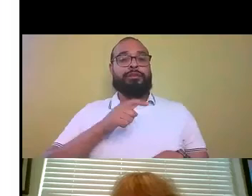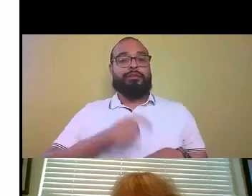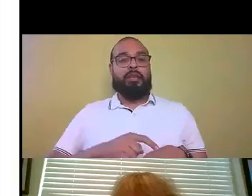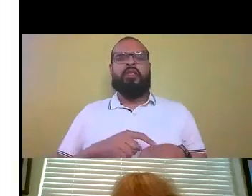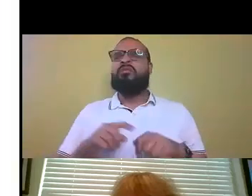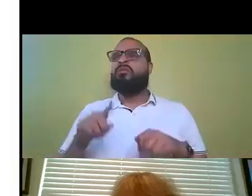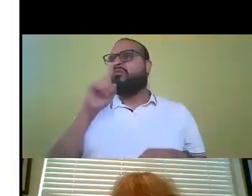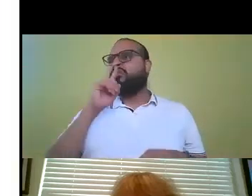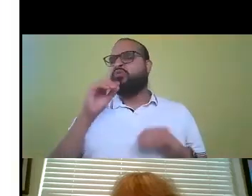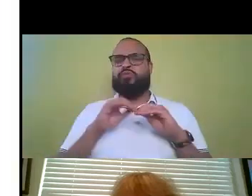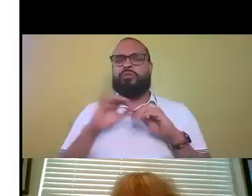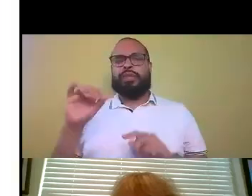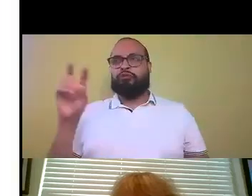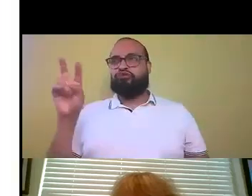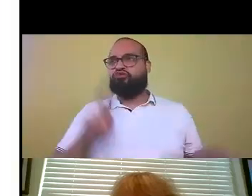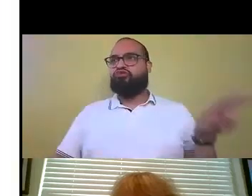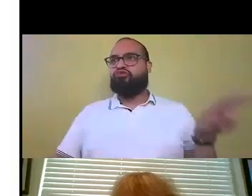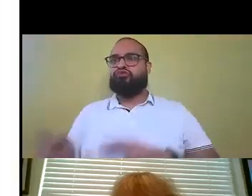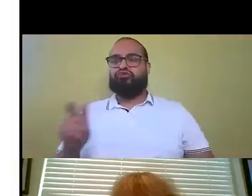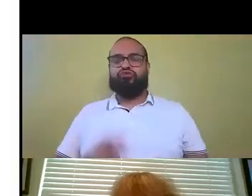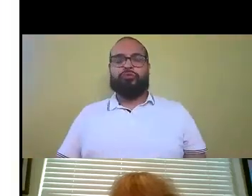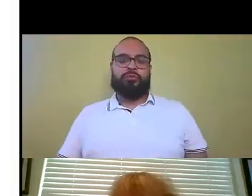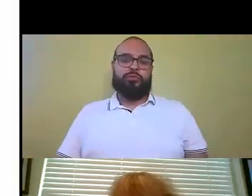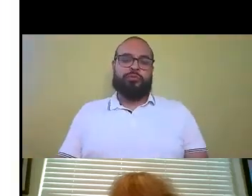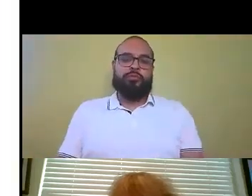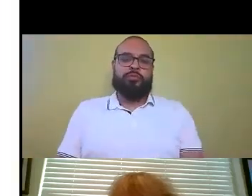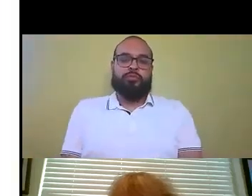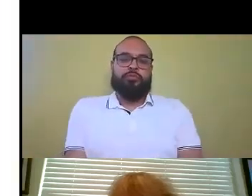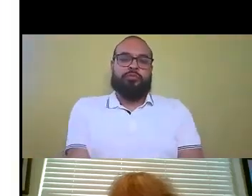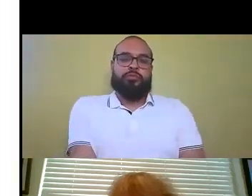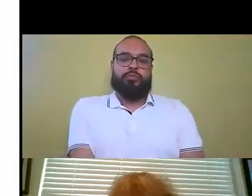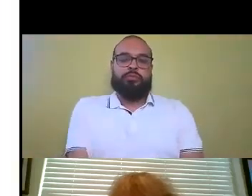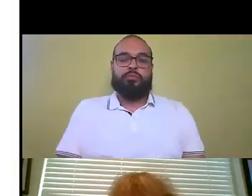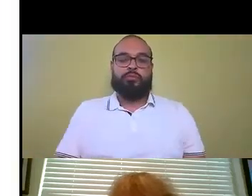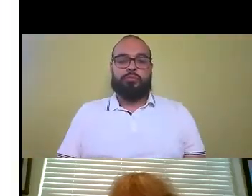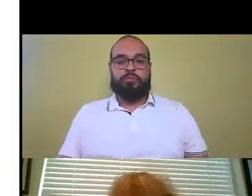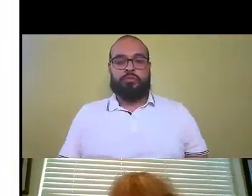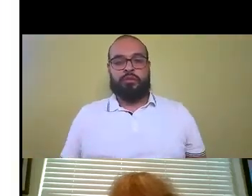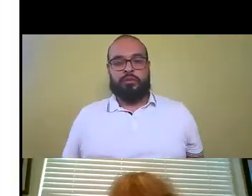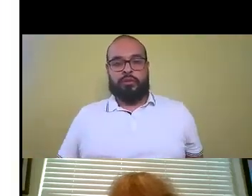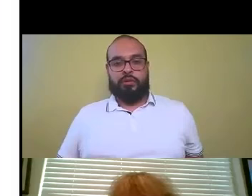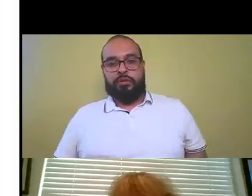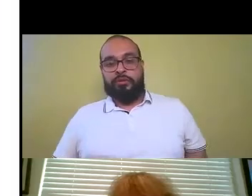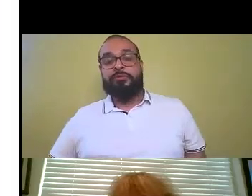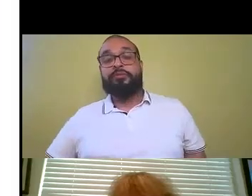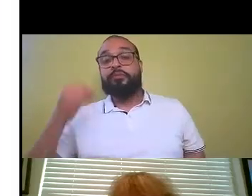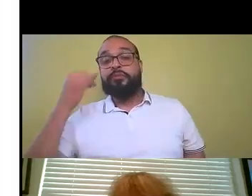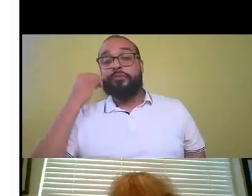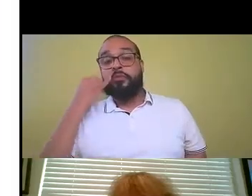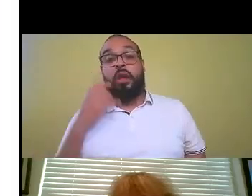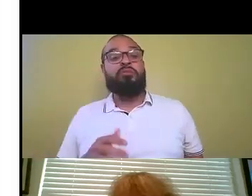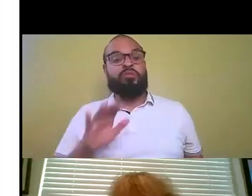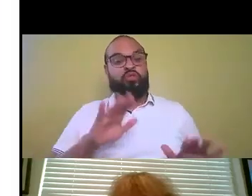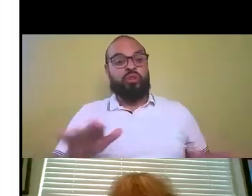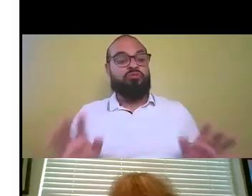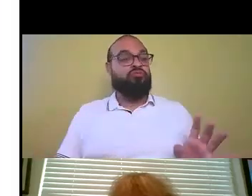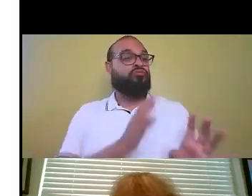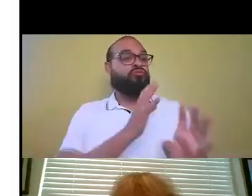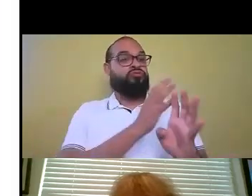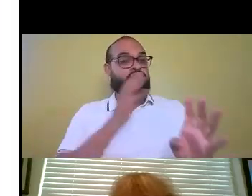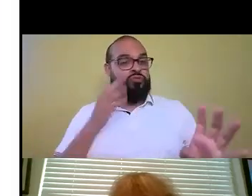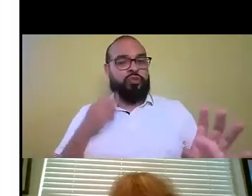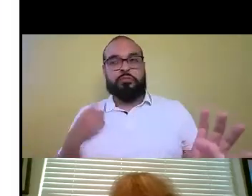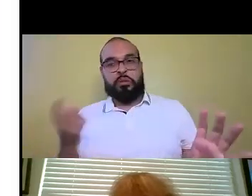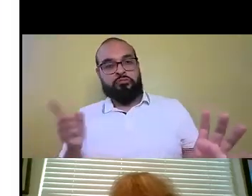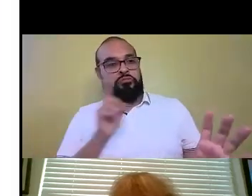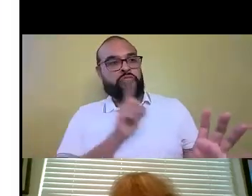I'm regulated enough that I can follow my little peer group around. If the children go and get in line, I'll go and get in line. If